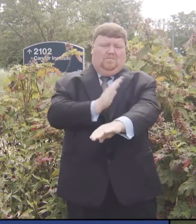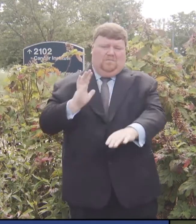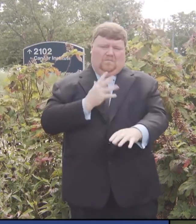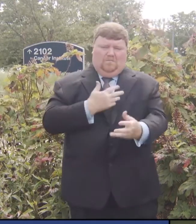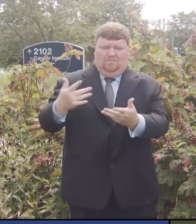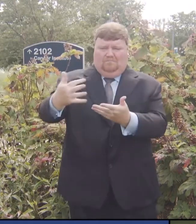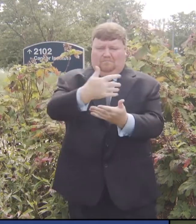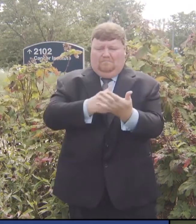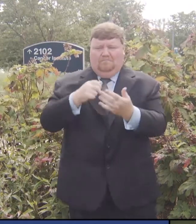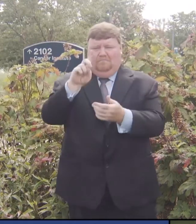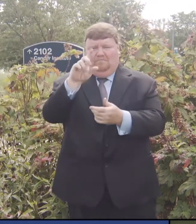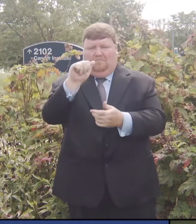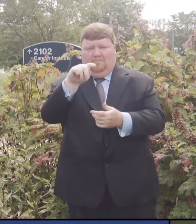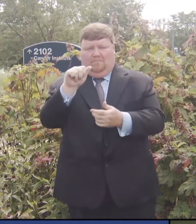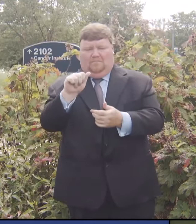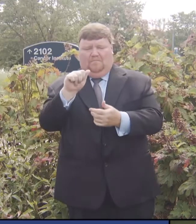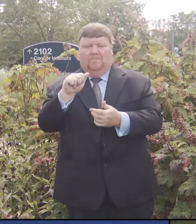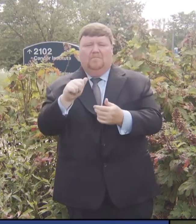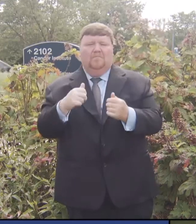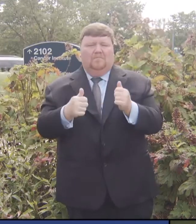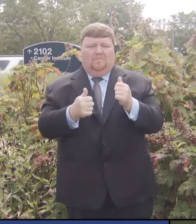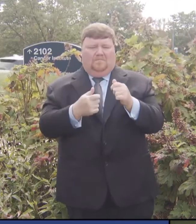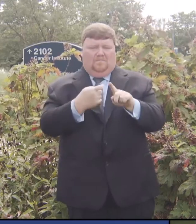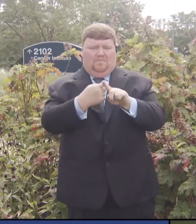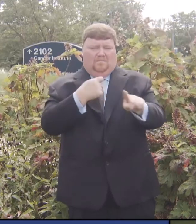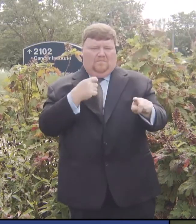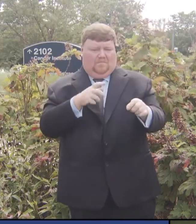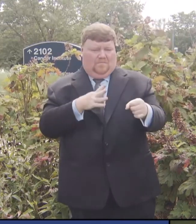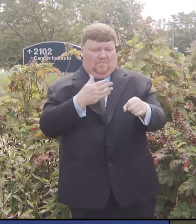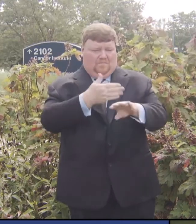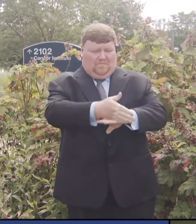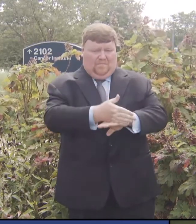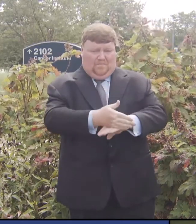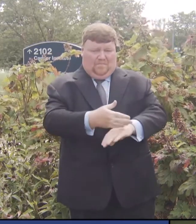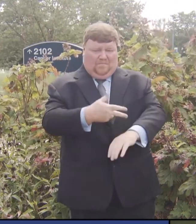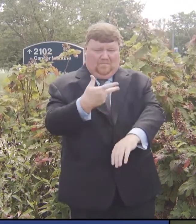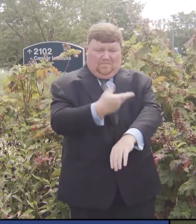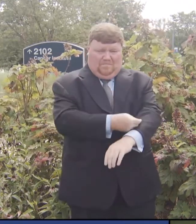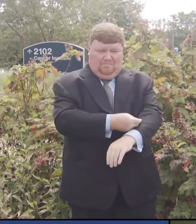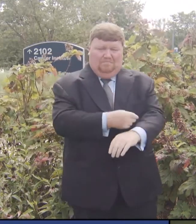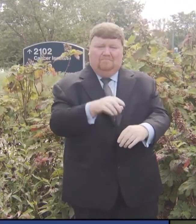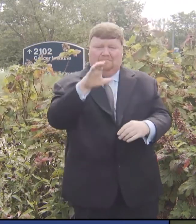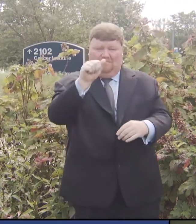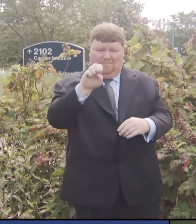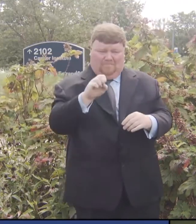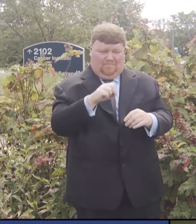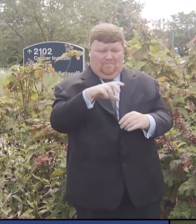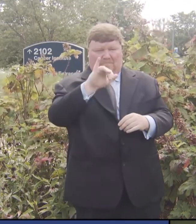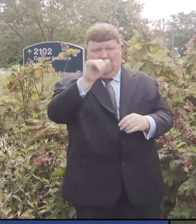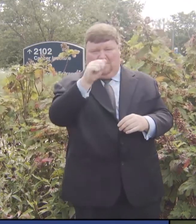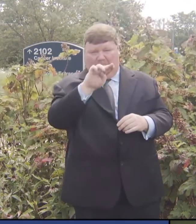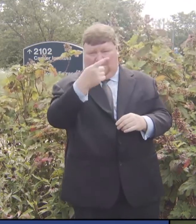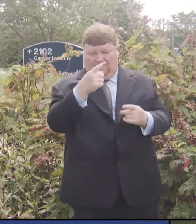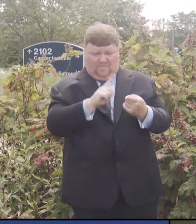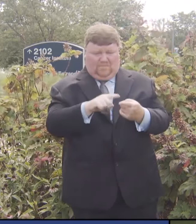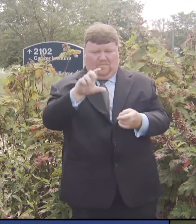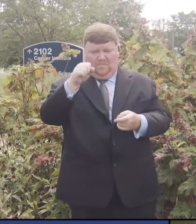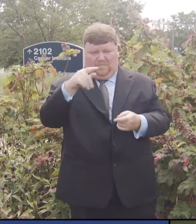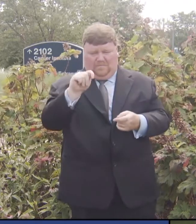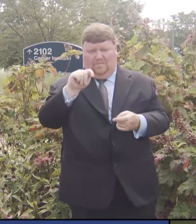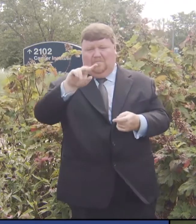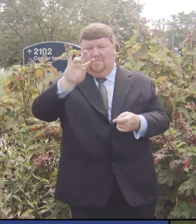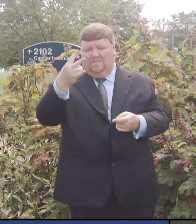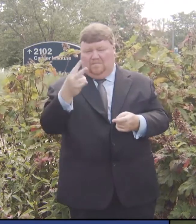Among post-vaccination cases identified between January 1 and September 7th, 2021, the